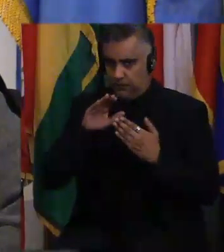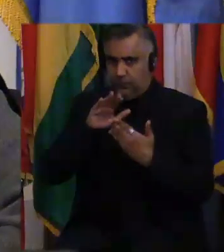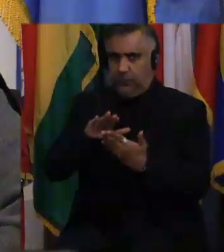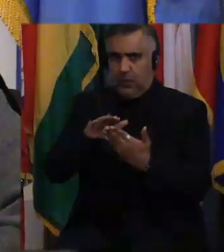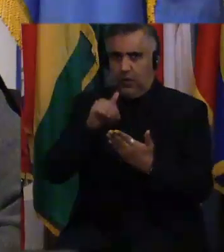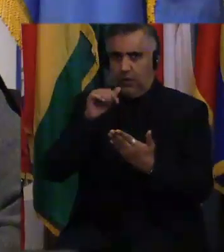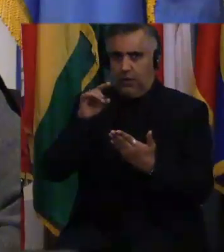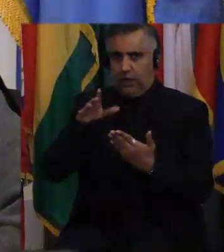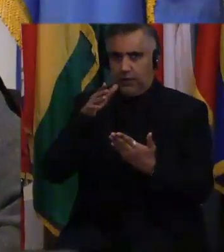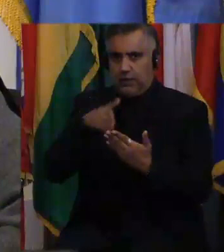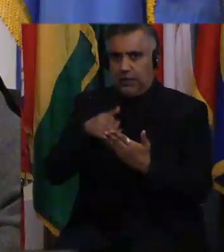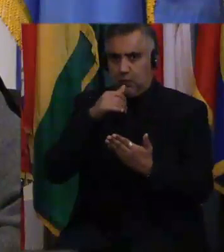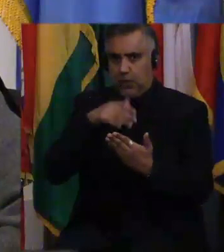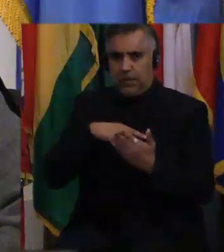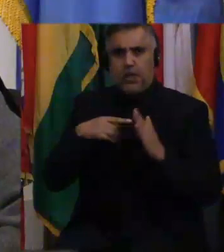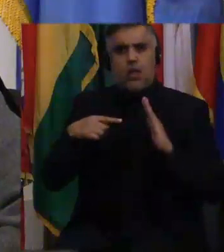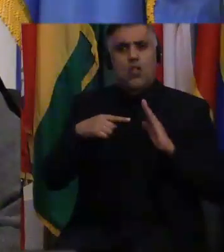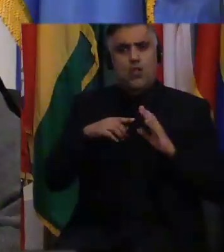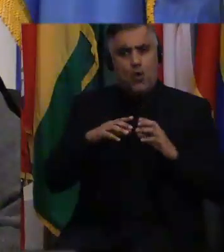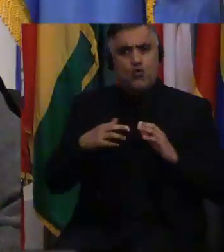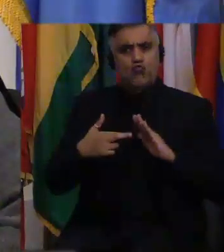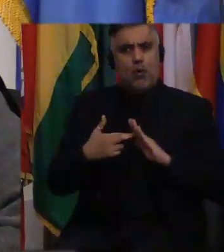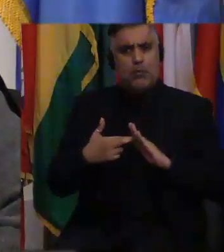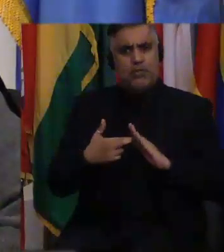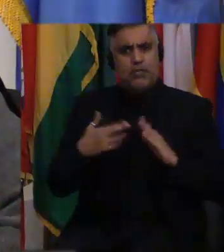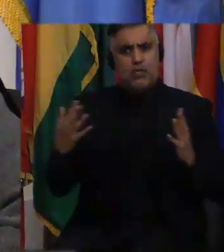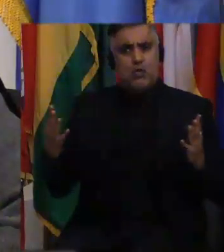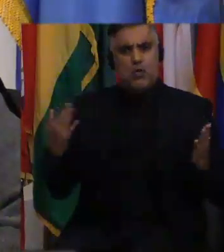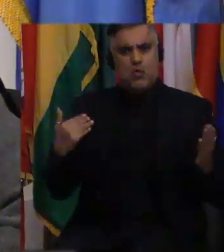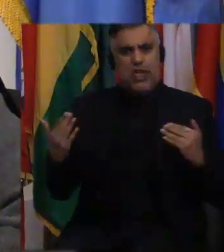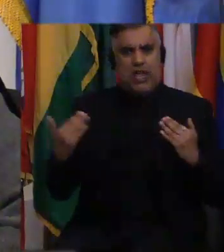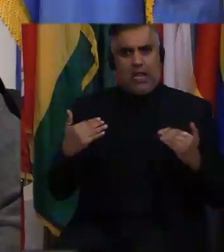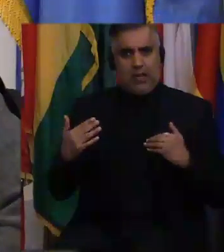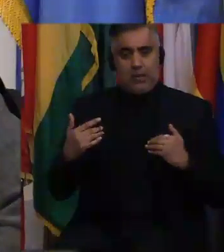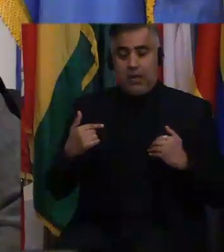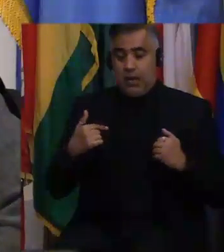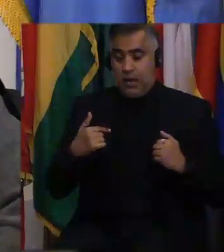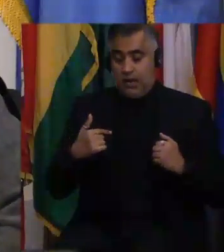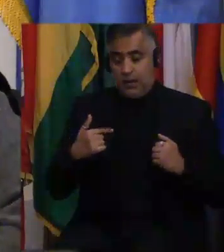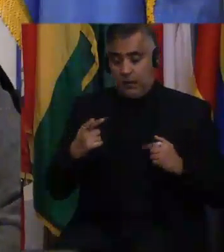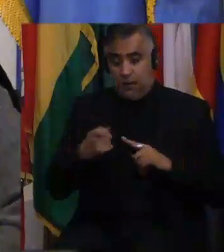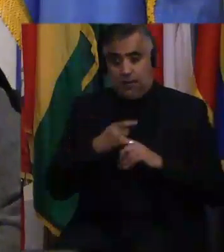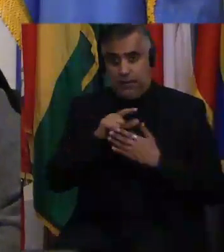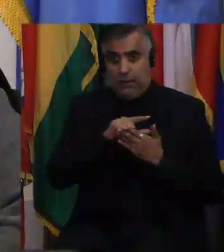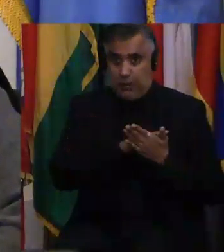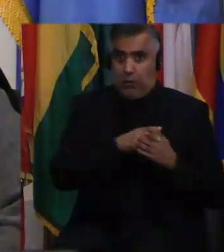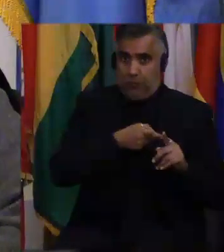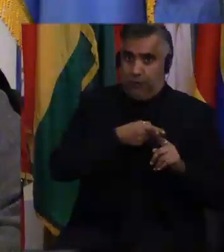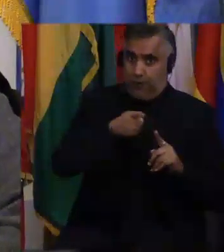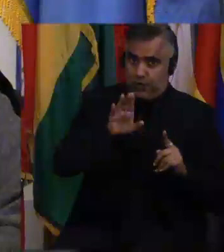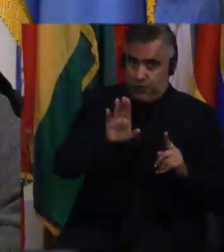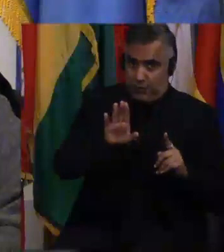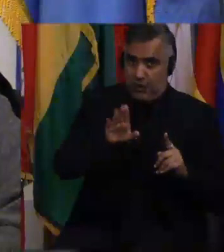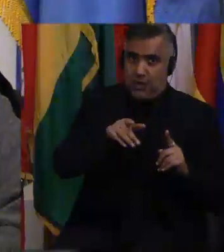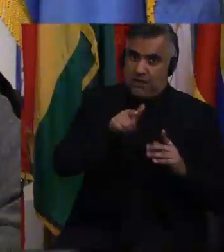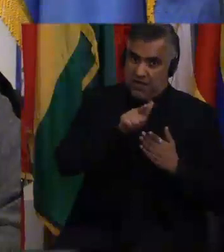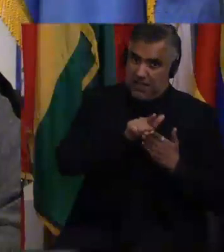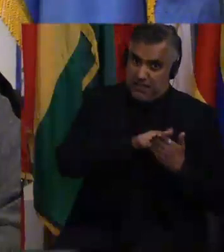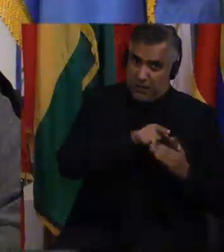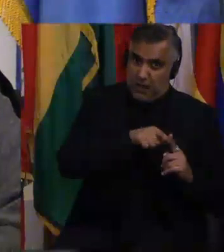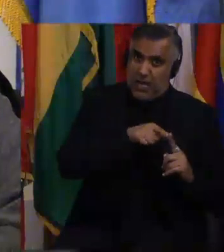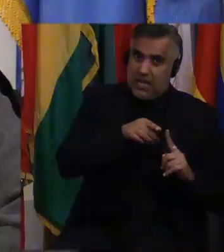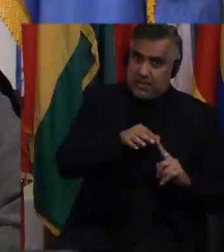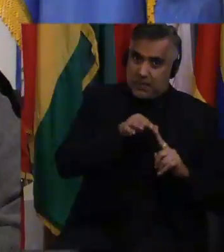against women, those representatives who came, and I from the legal profession, let's say, particularly from